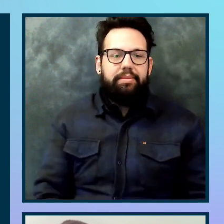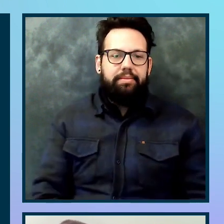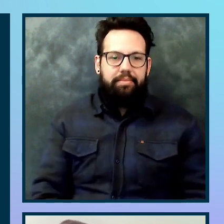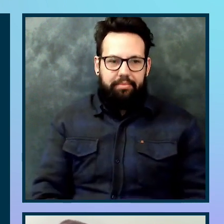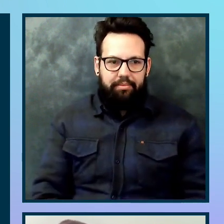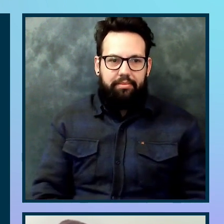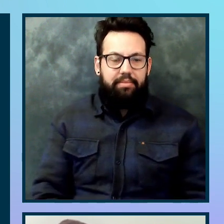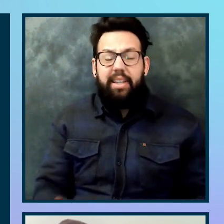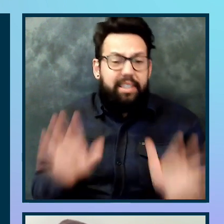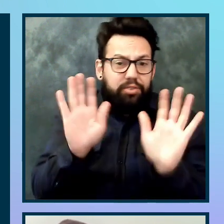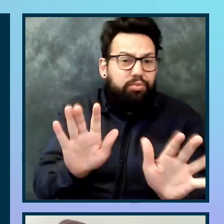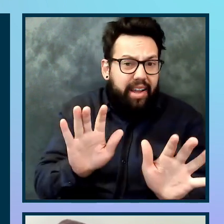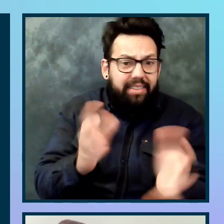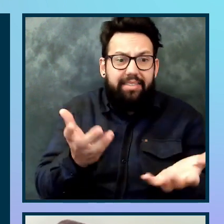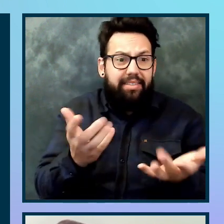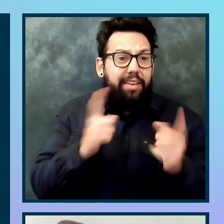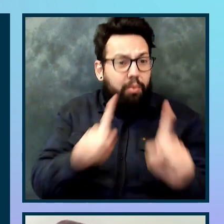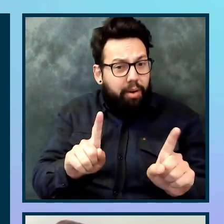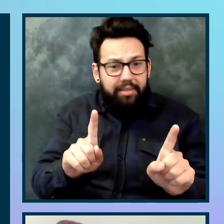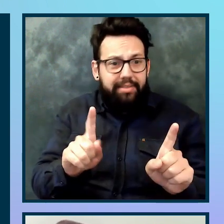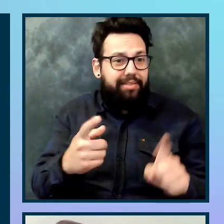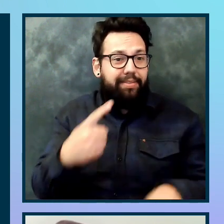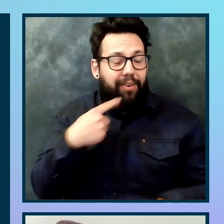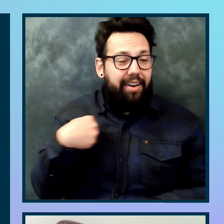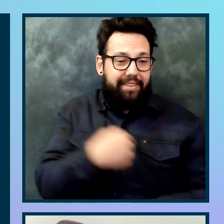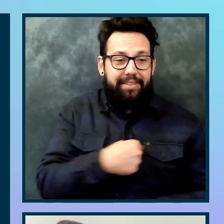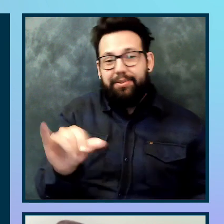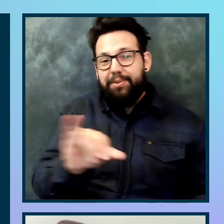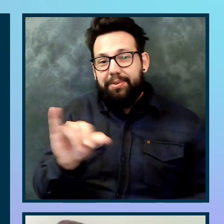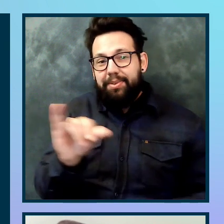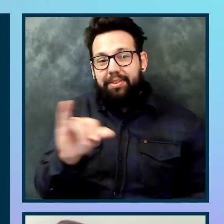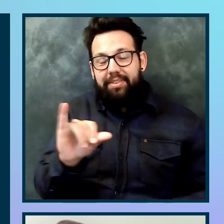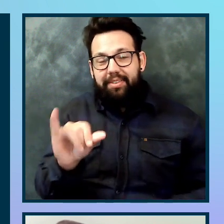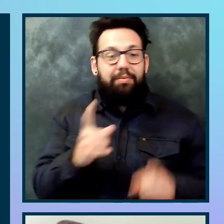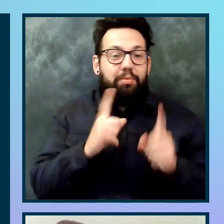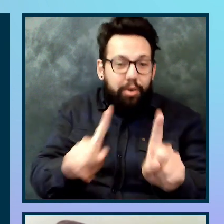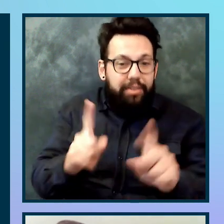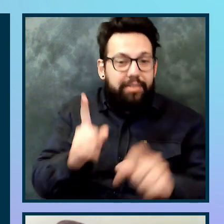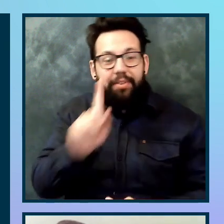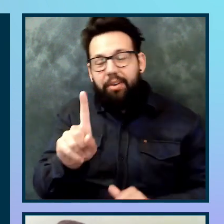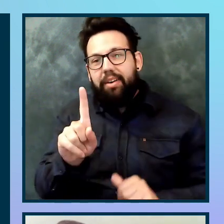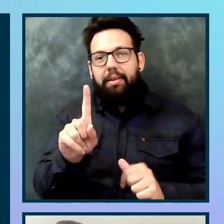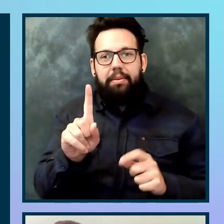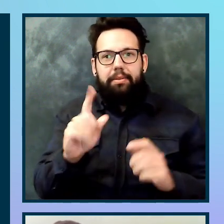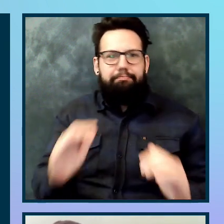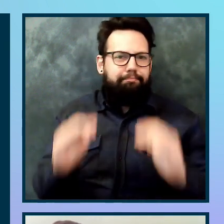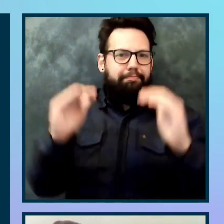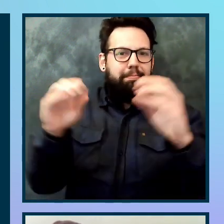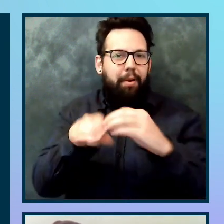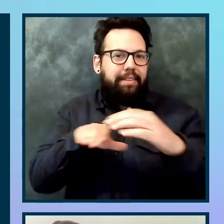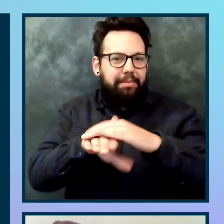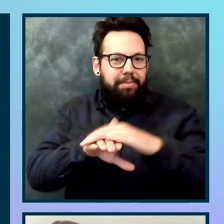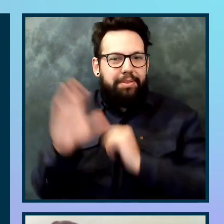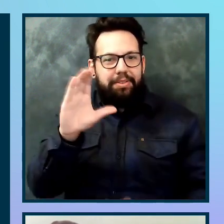this is great. So this works really well for us in terms of the accessibility of our search. So with that in